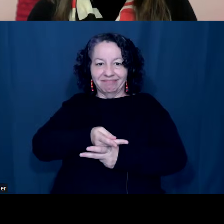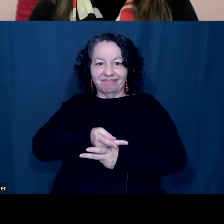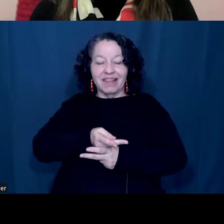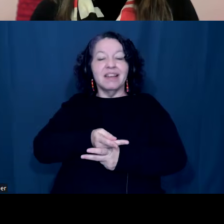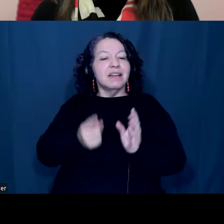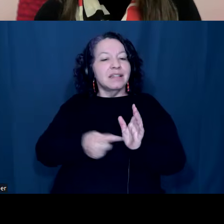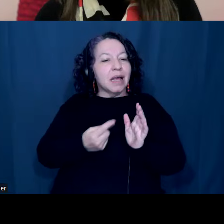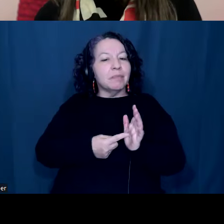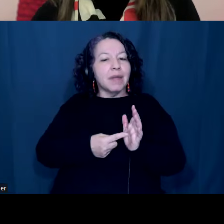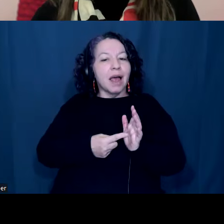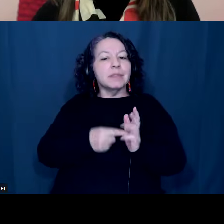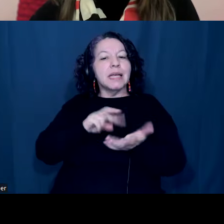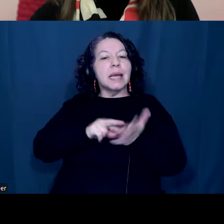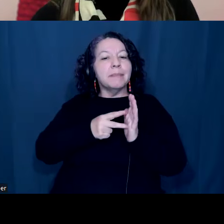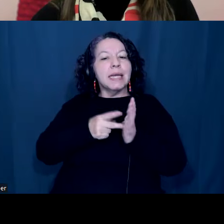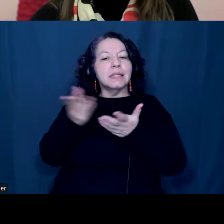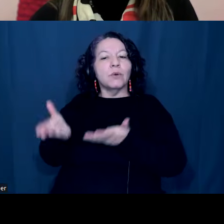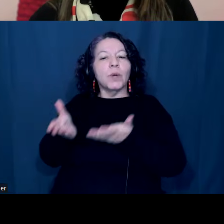it means returning.